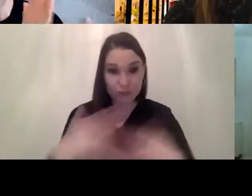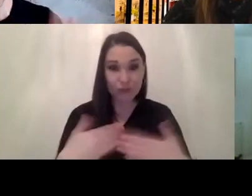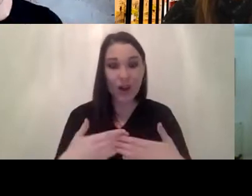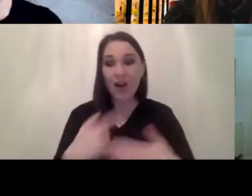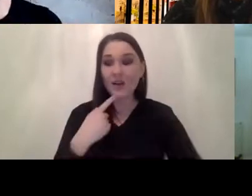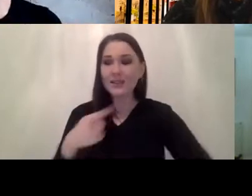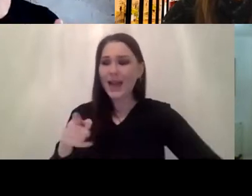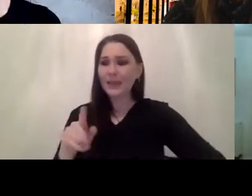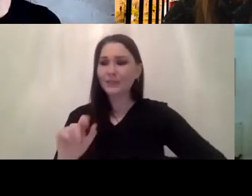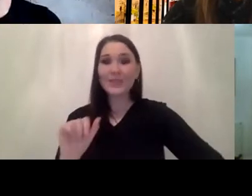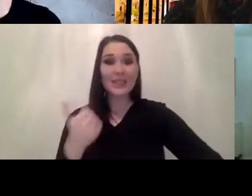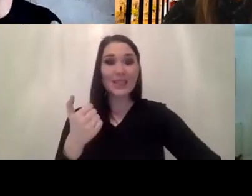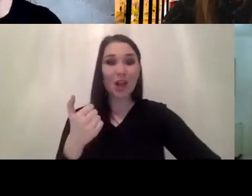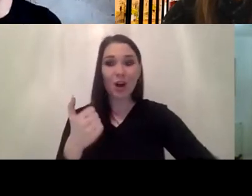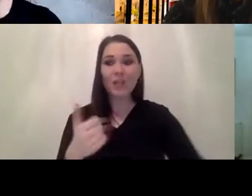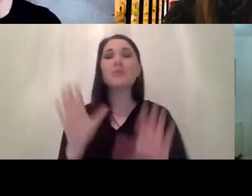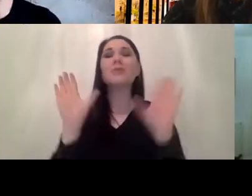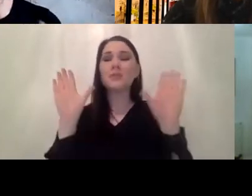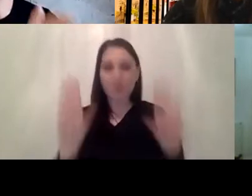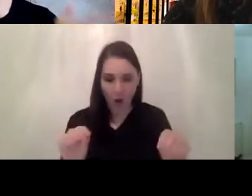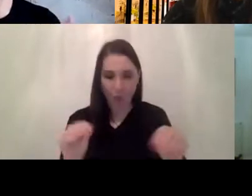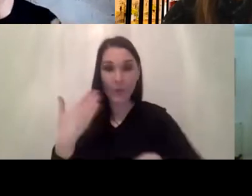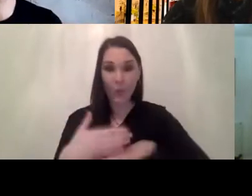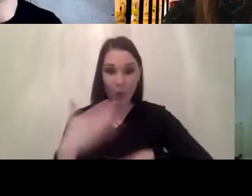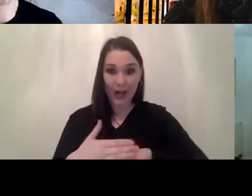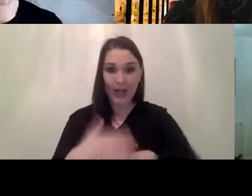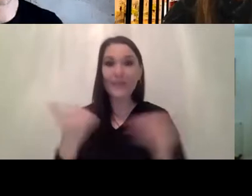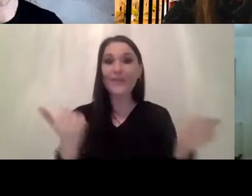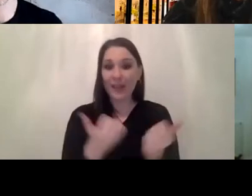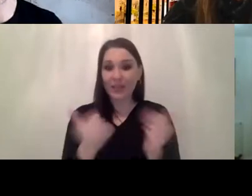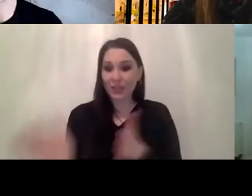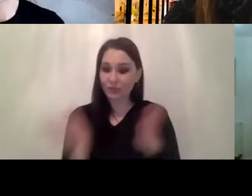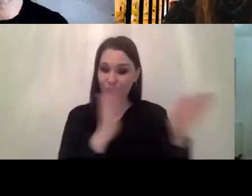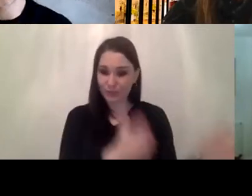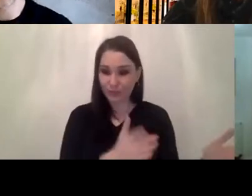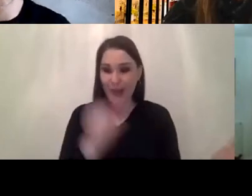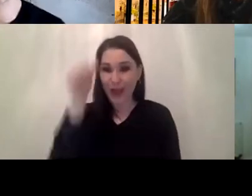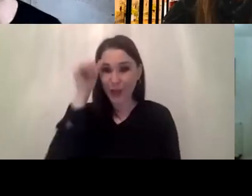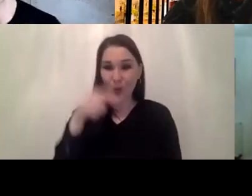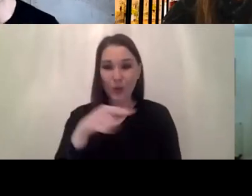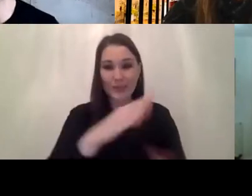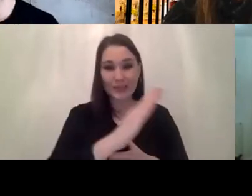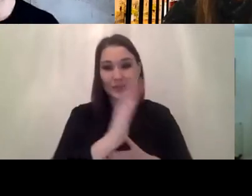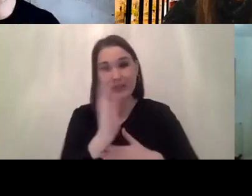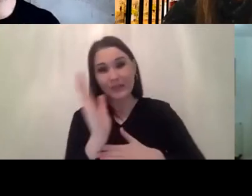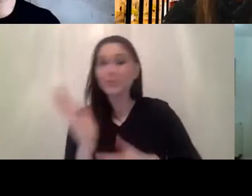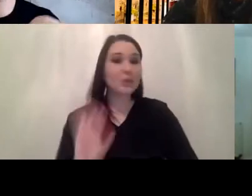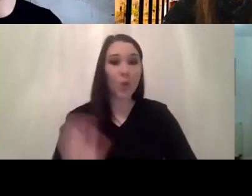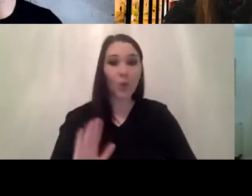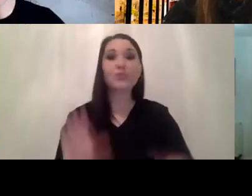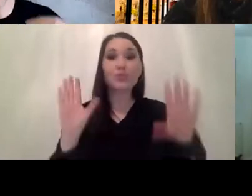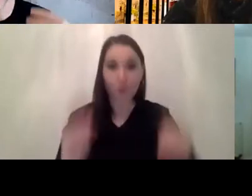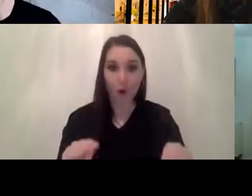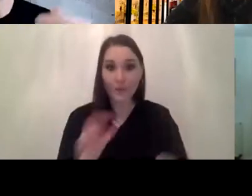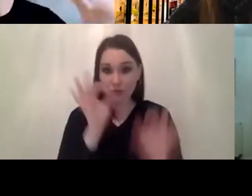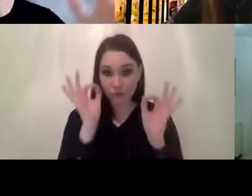6, and to say, I'm going to stop working at that time, and I'm not going to work after that point, even though I know I have access, or I'm not going to start here. And because there was an